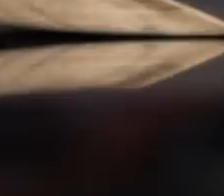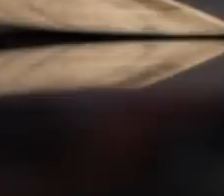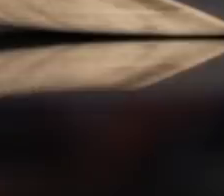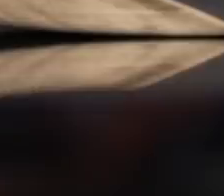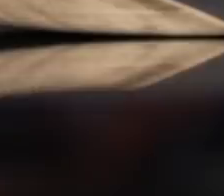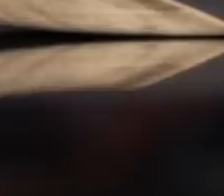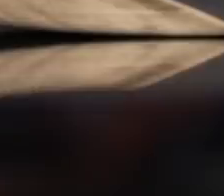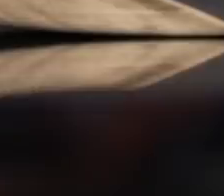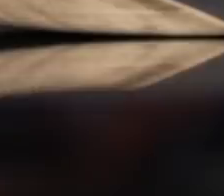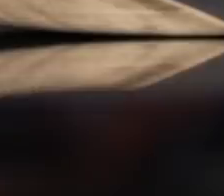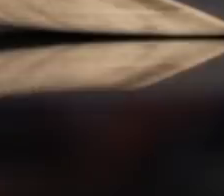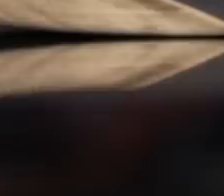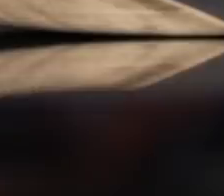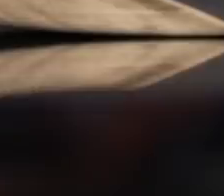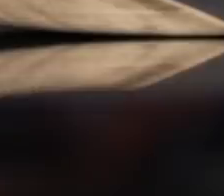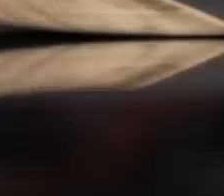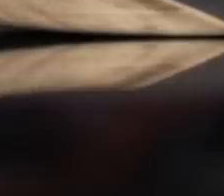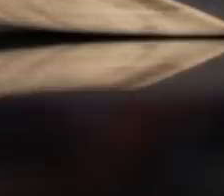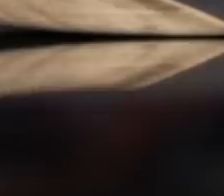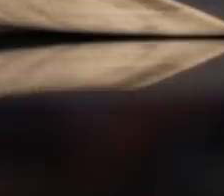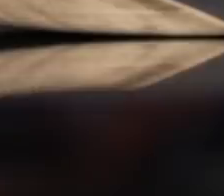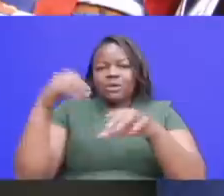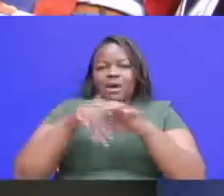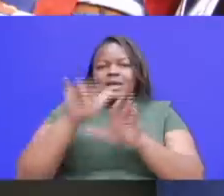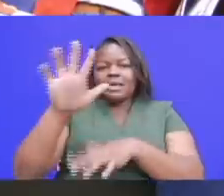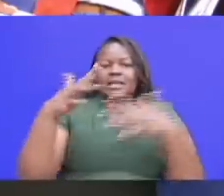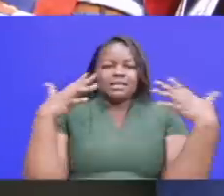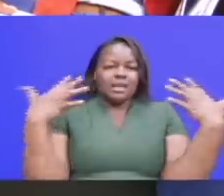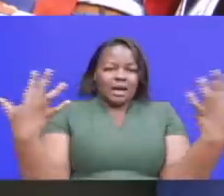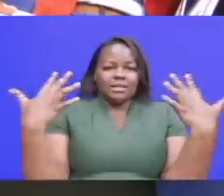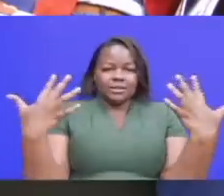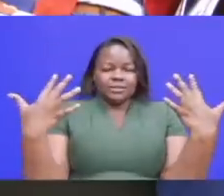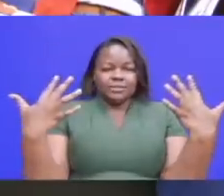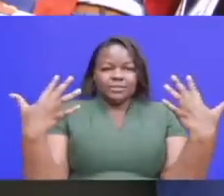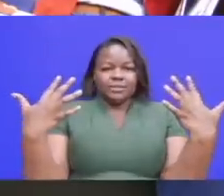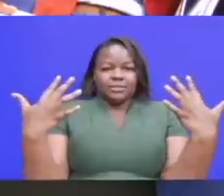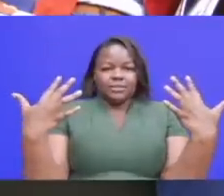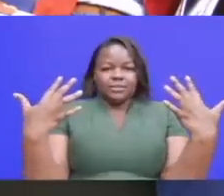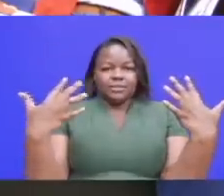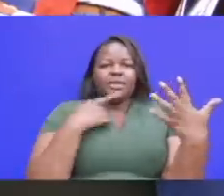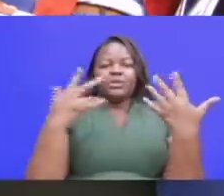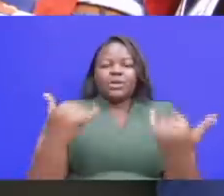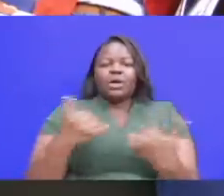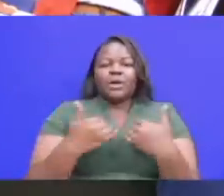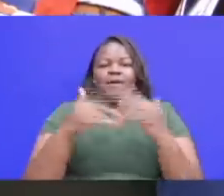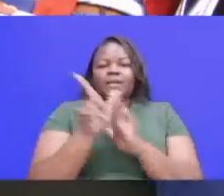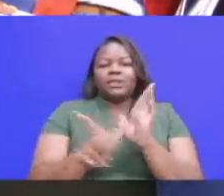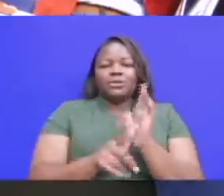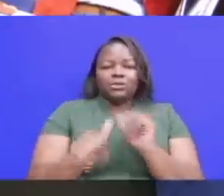all he did to prosper in his hand. Amen. Look, the some lessons I learned